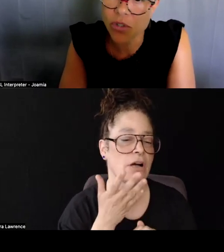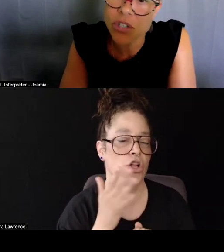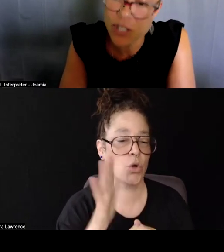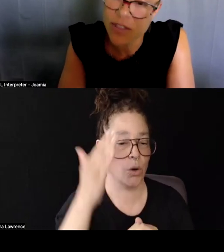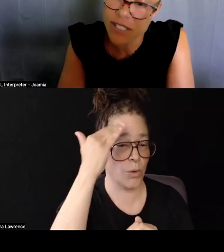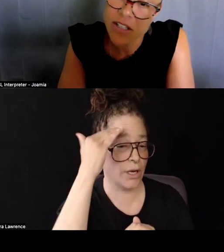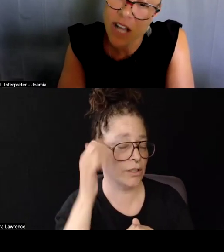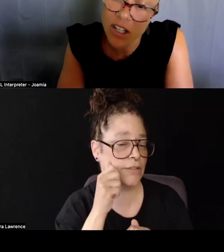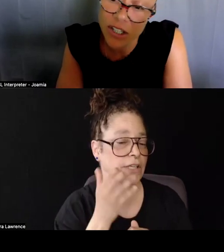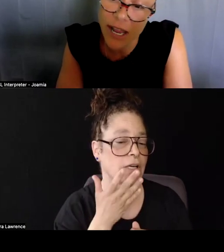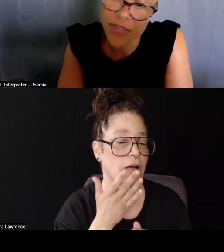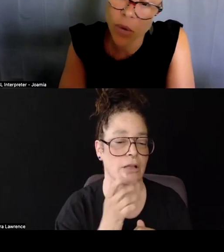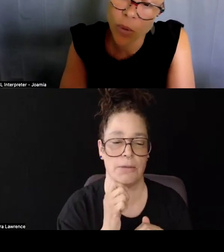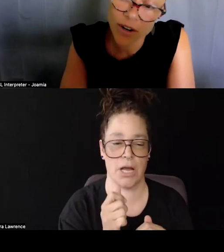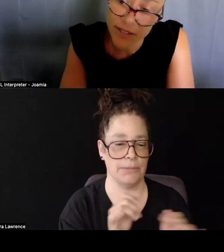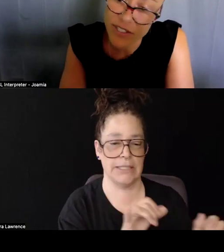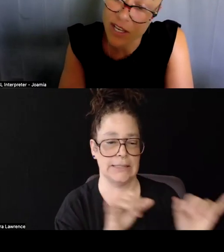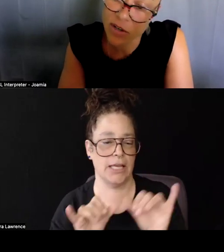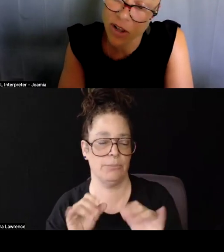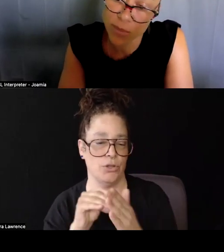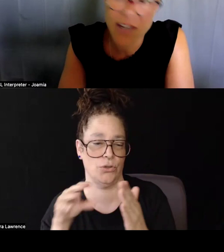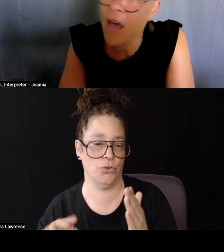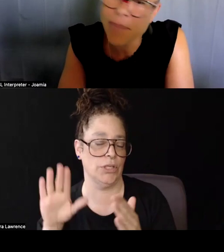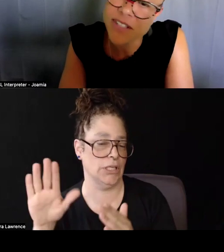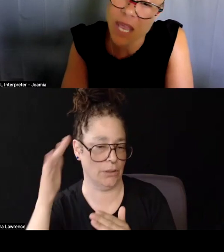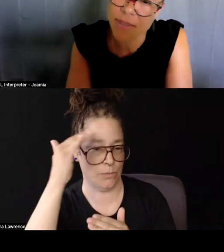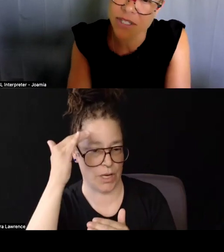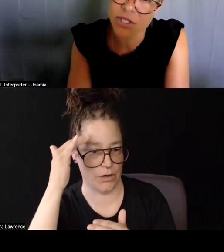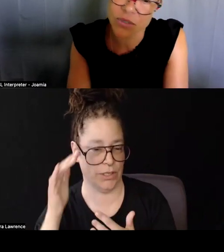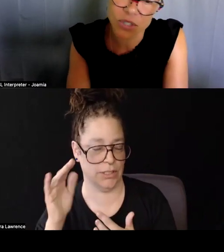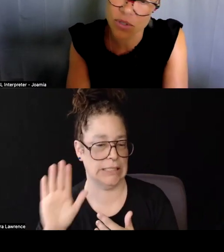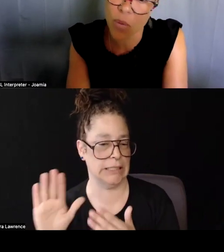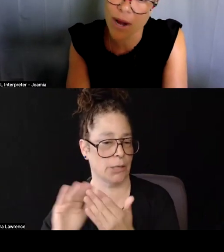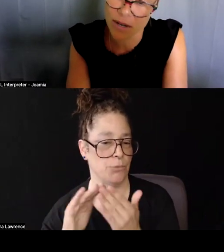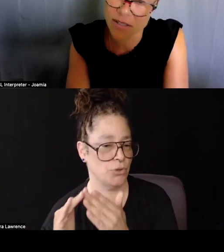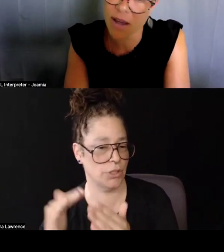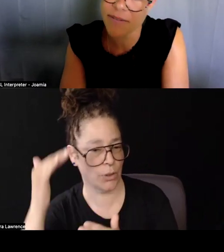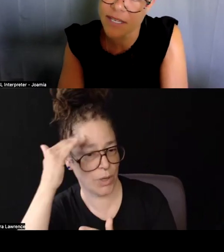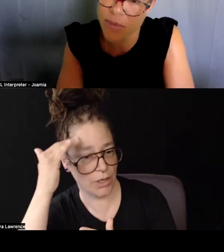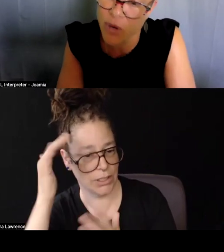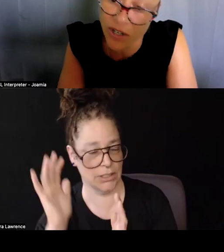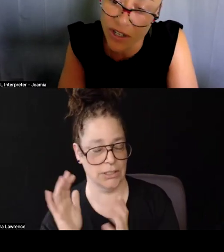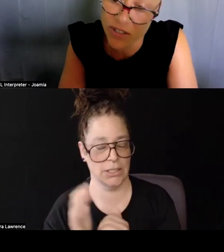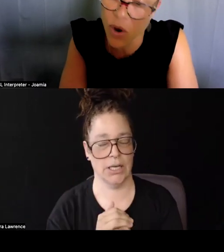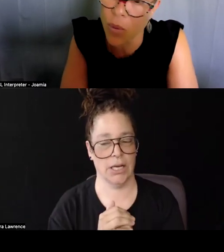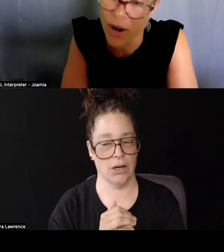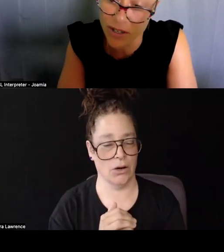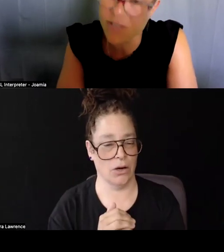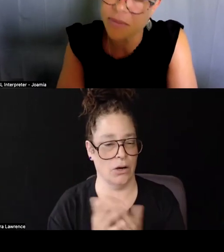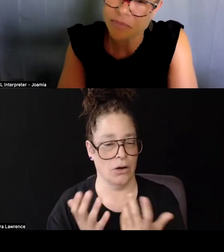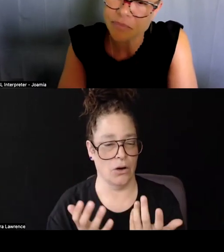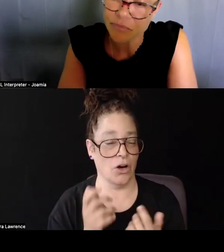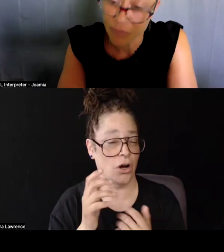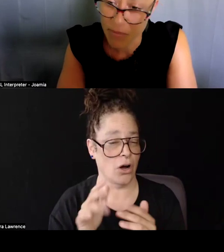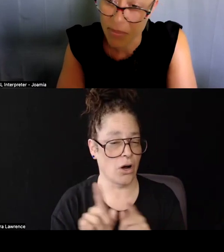So you choosing the skin color and the awareness of the skin color may not be the same as the student's awareness of his community's